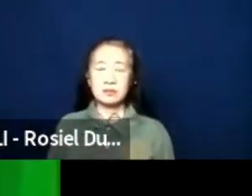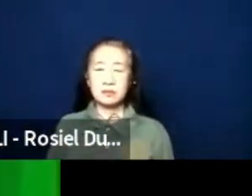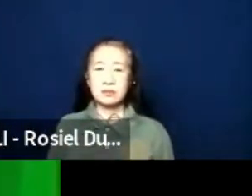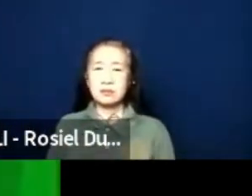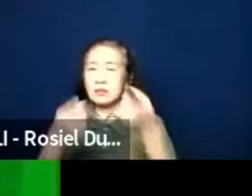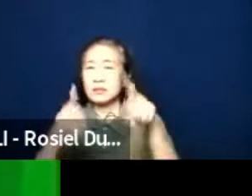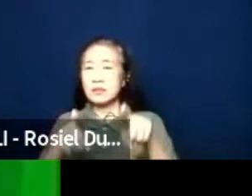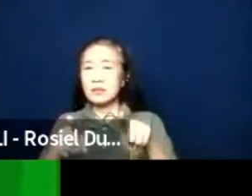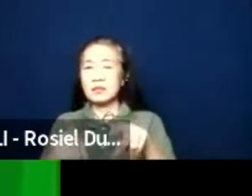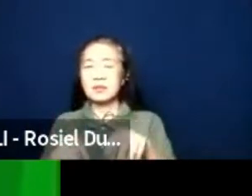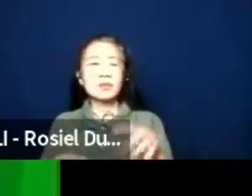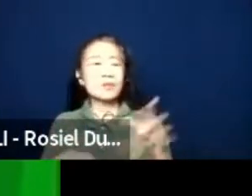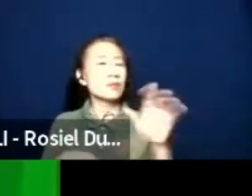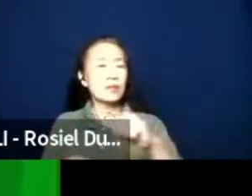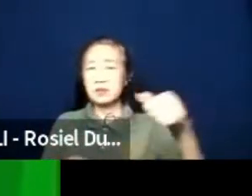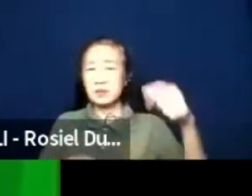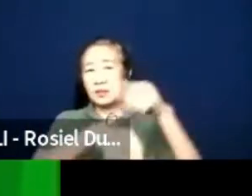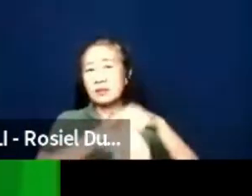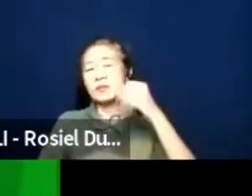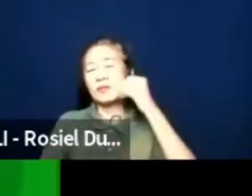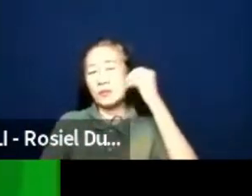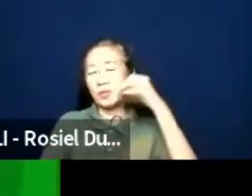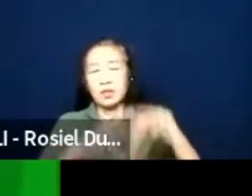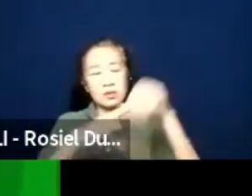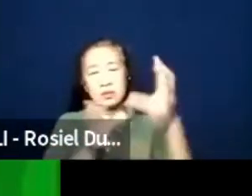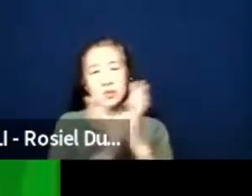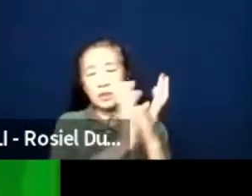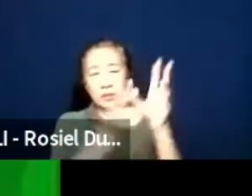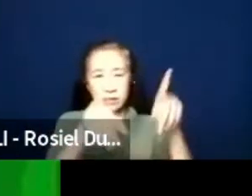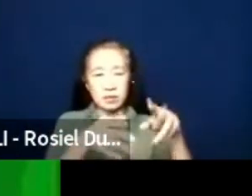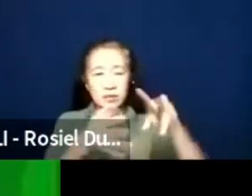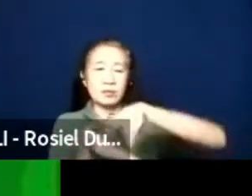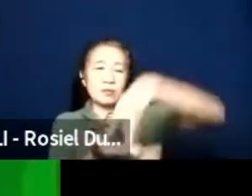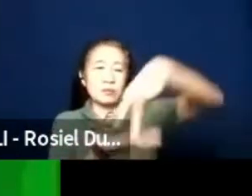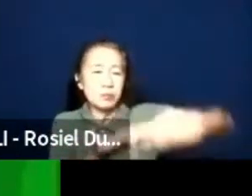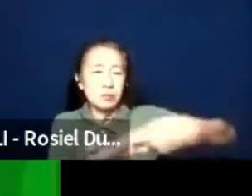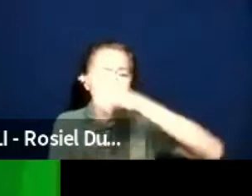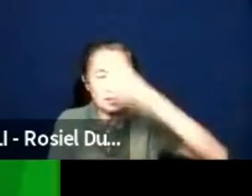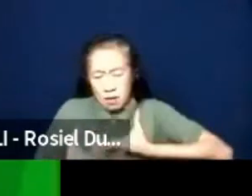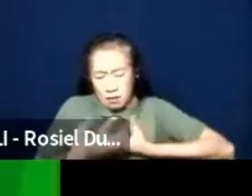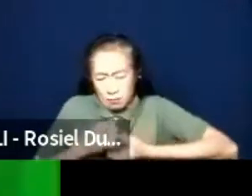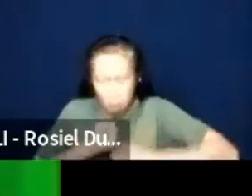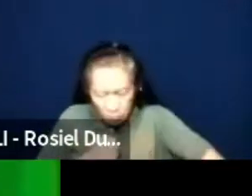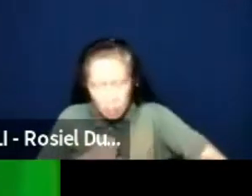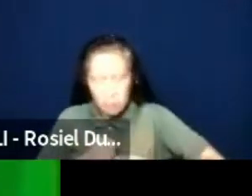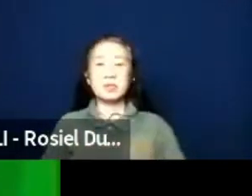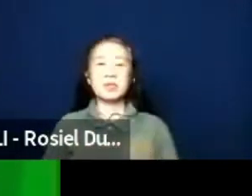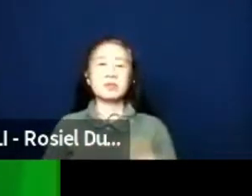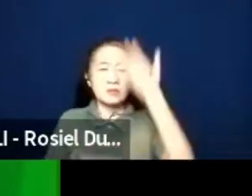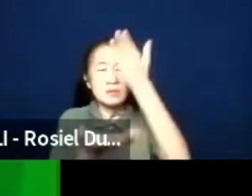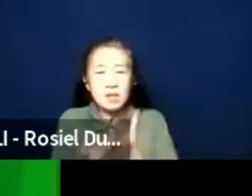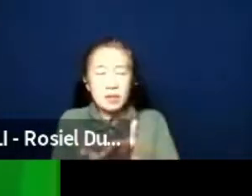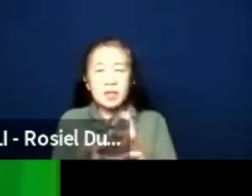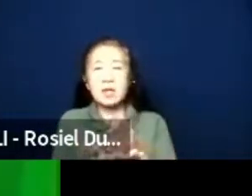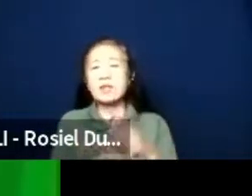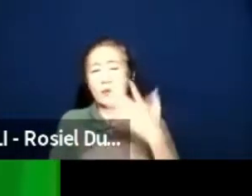could play out at any moment, at home or out in the community. A person collapses due to cardiac arrest. The heart has stopped pumping blood to the